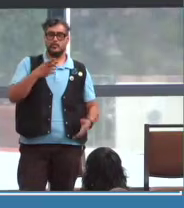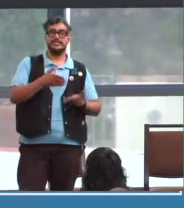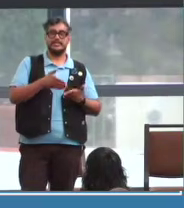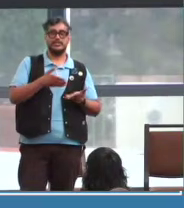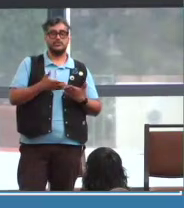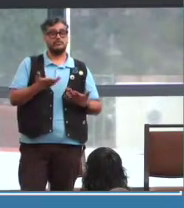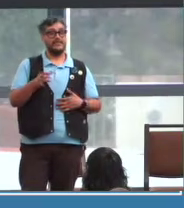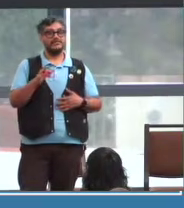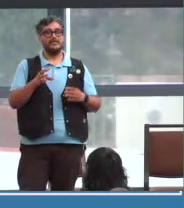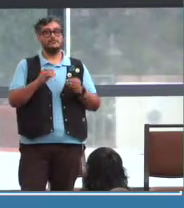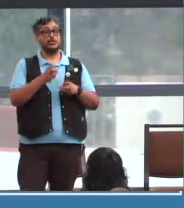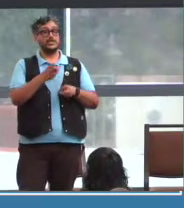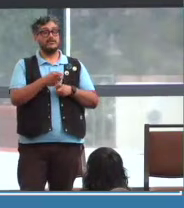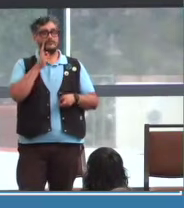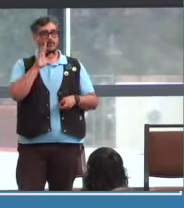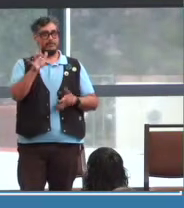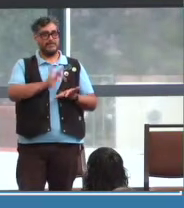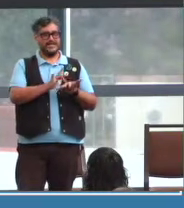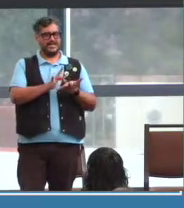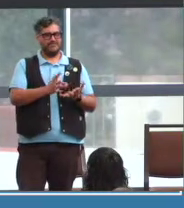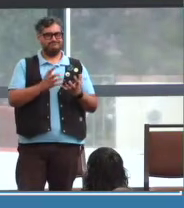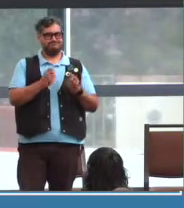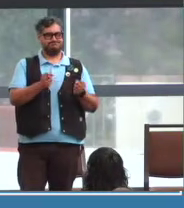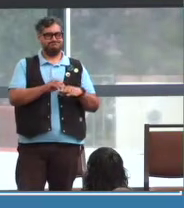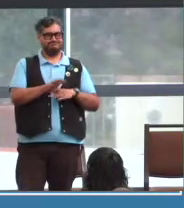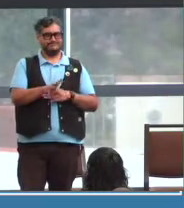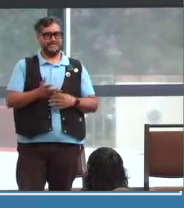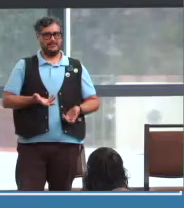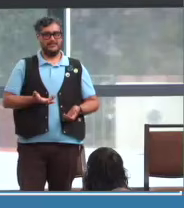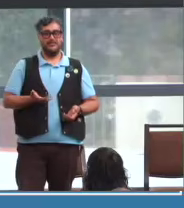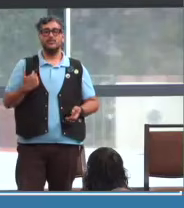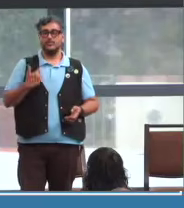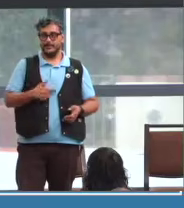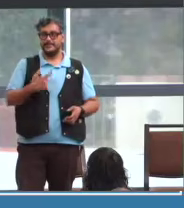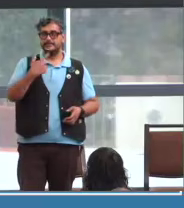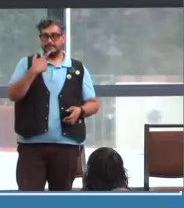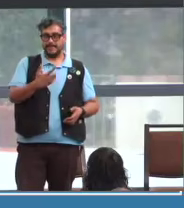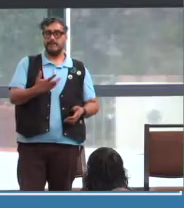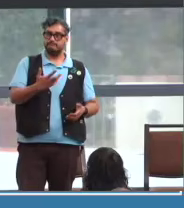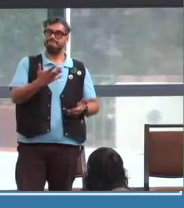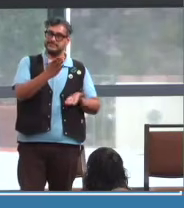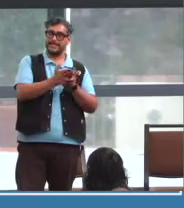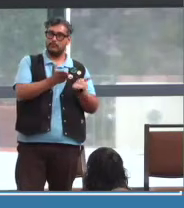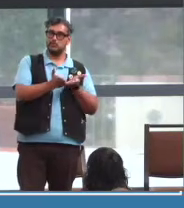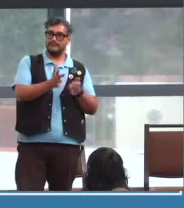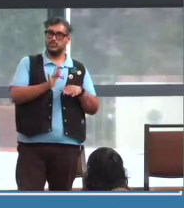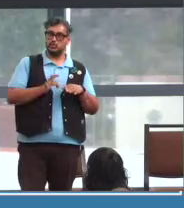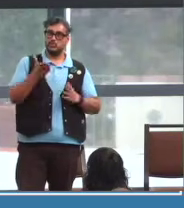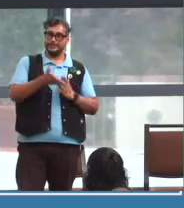more difficult for your medications to take effect. So we definitely refer to cessation services early on.